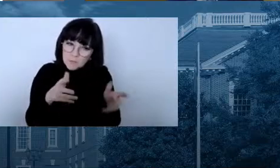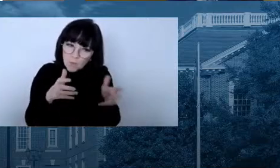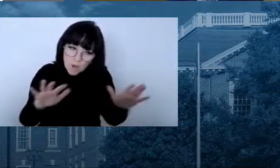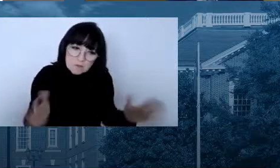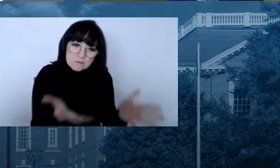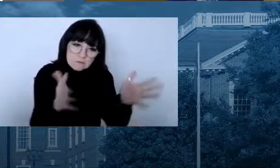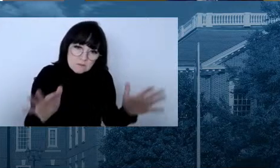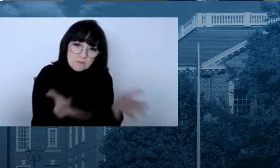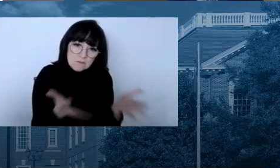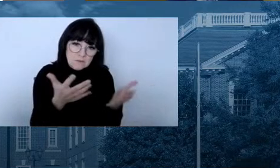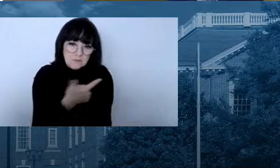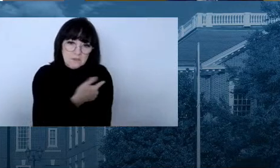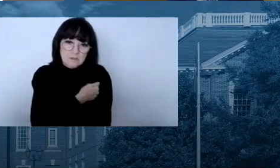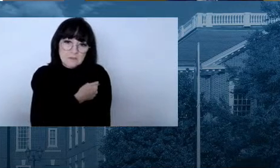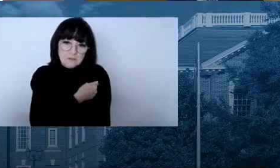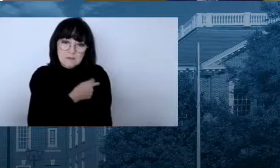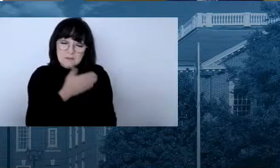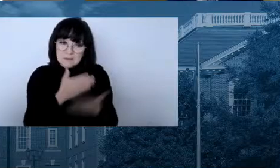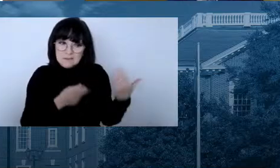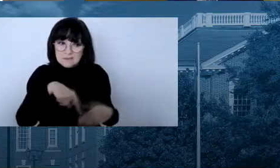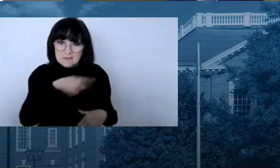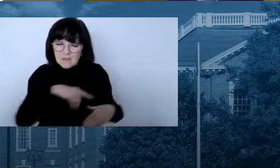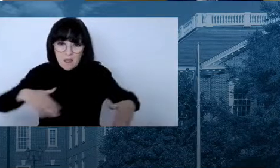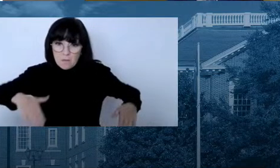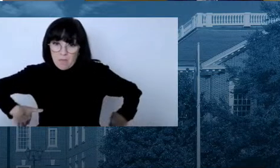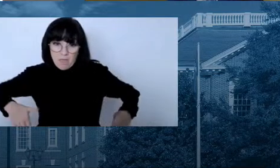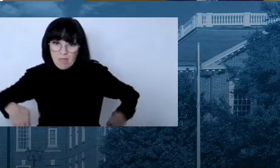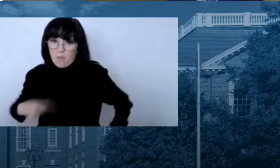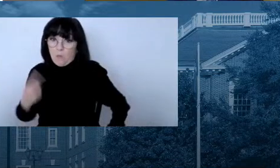them haven't even received one dose.